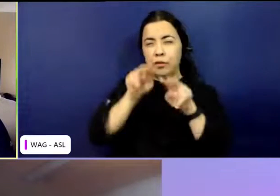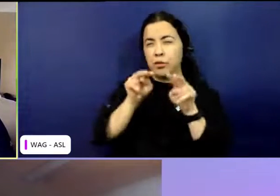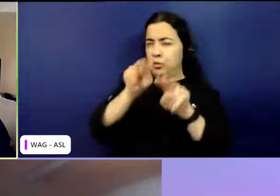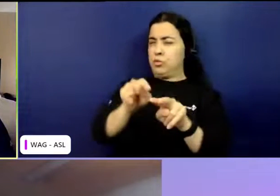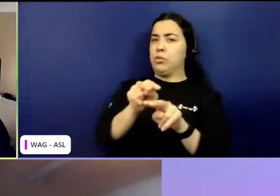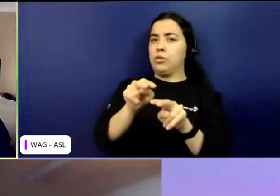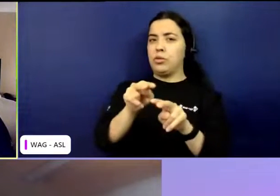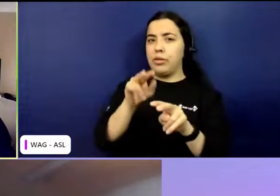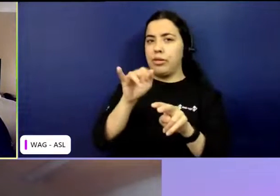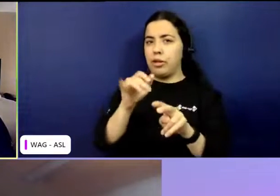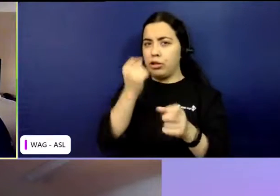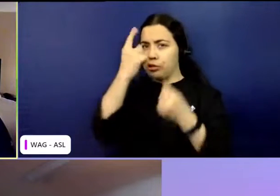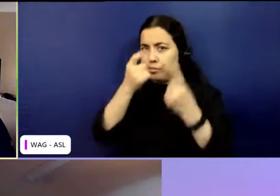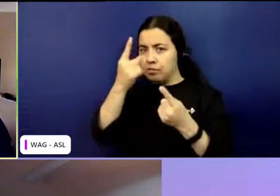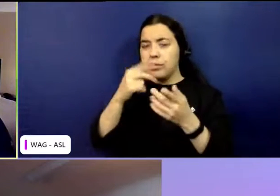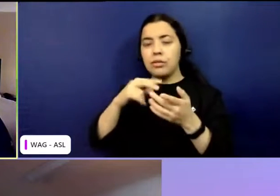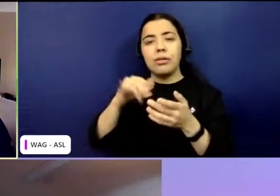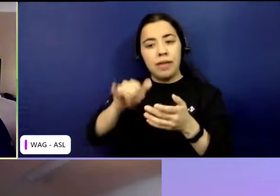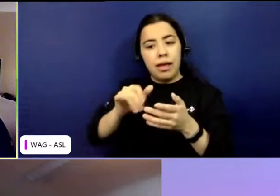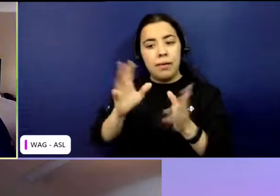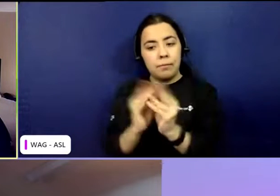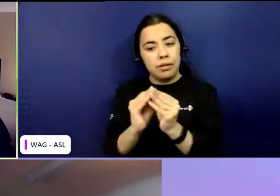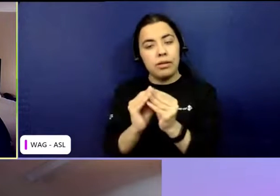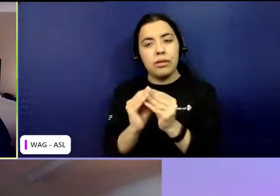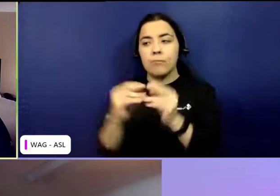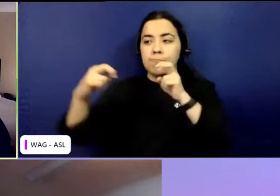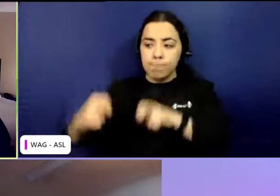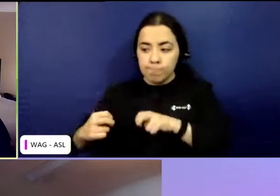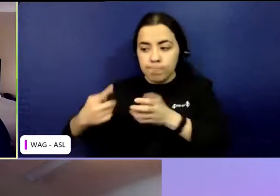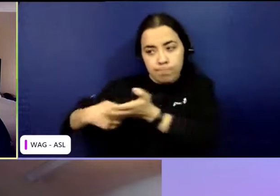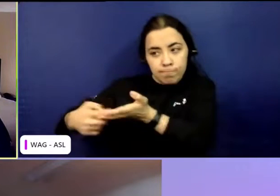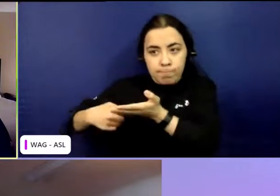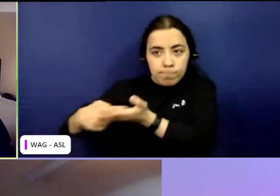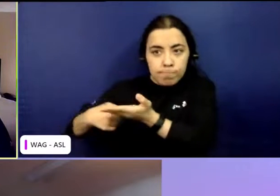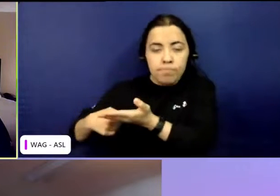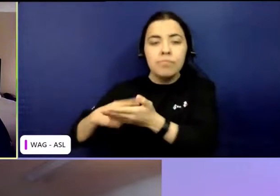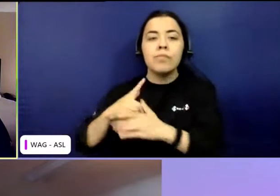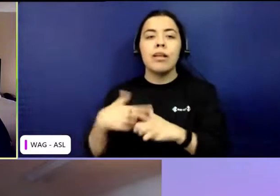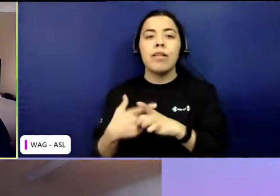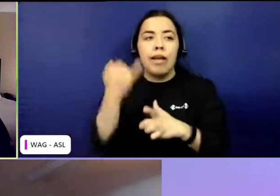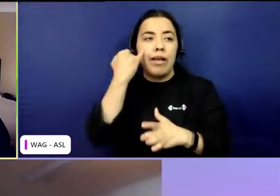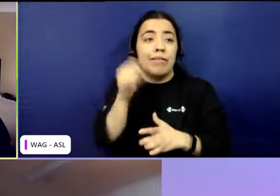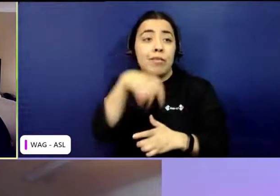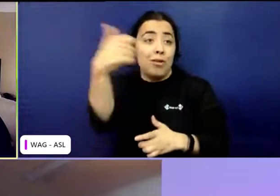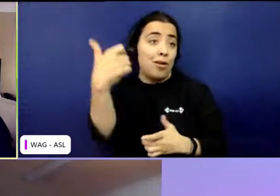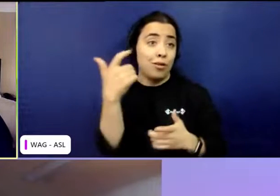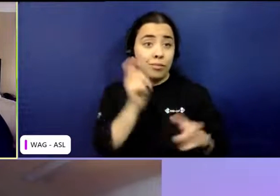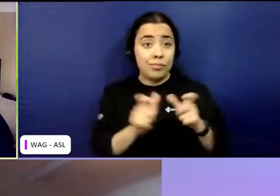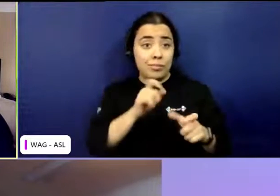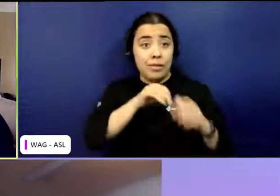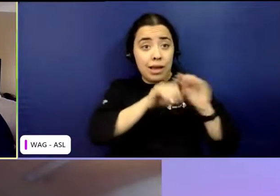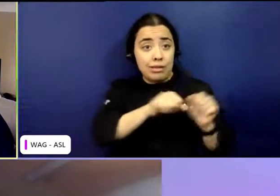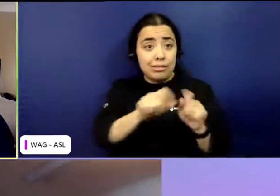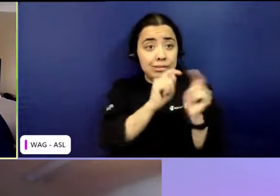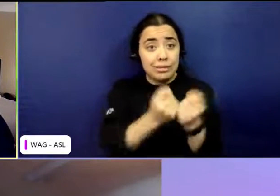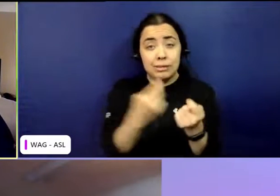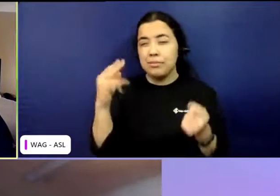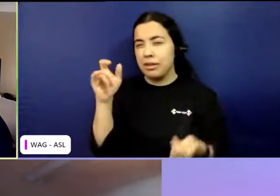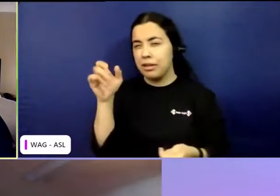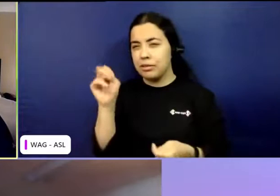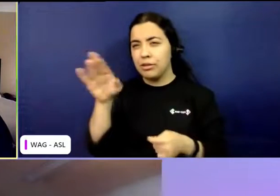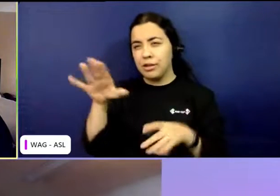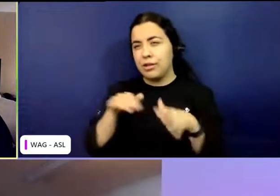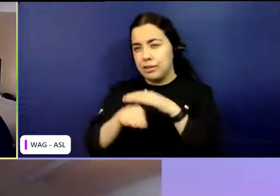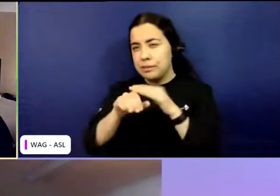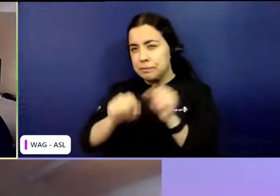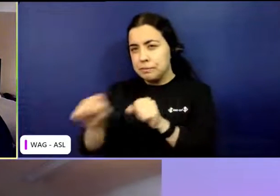happens on that weekly meeting. And then probably if other members of the accessibility team and Hilton's accessibility